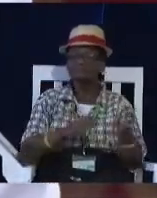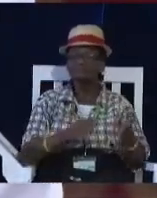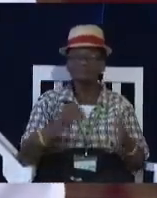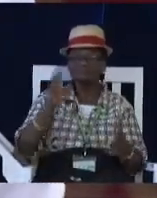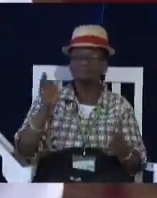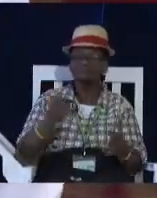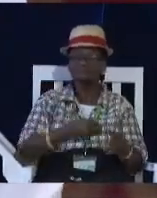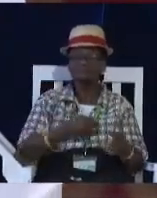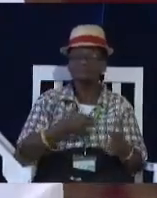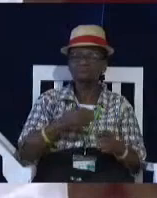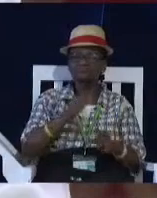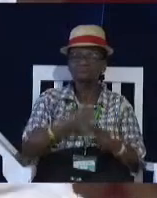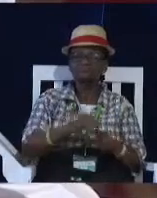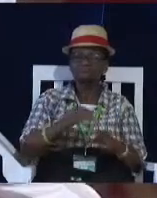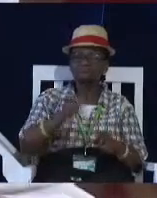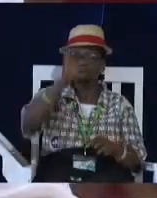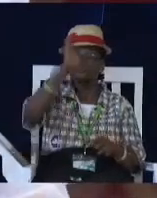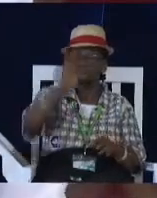correct?